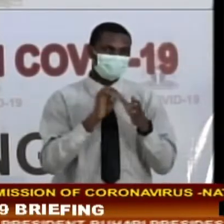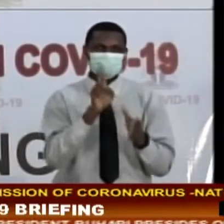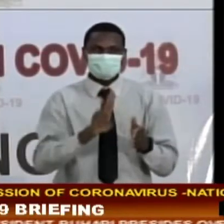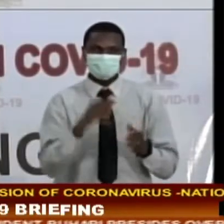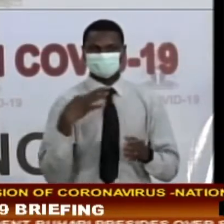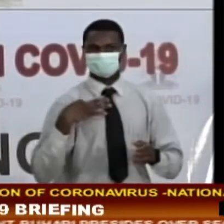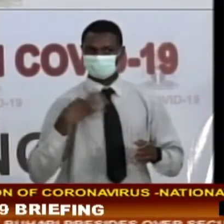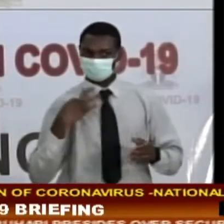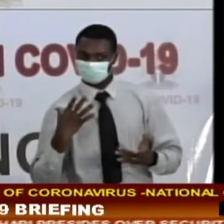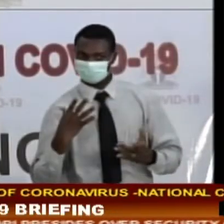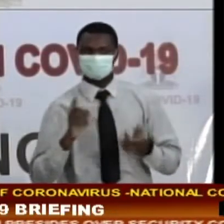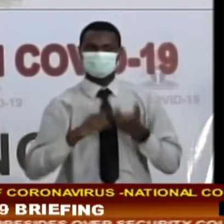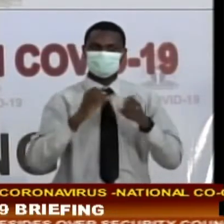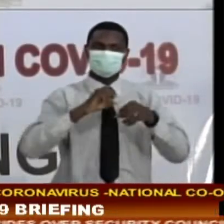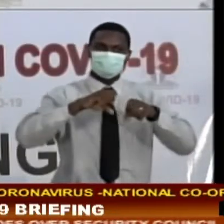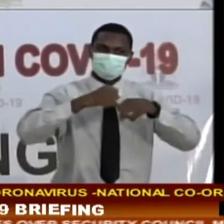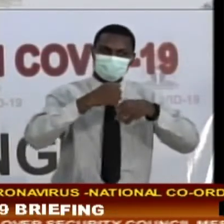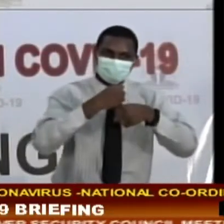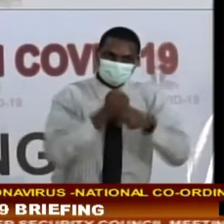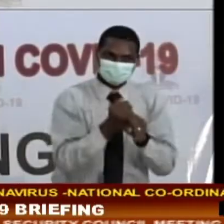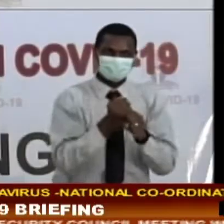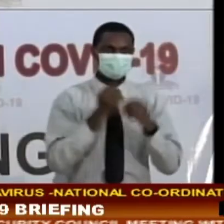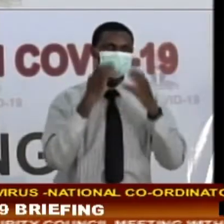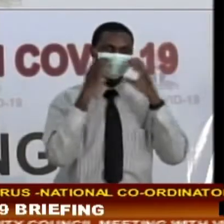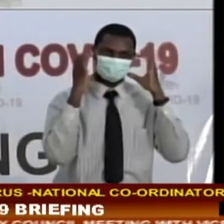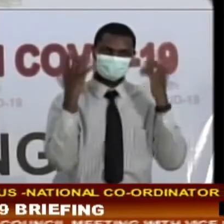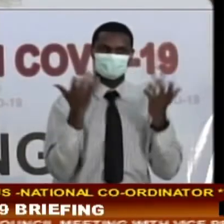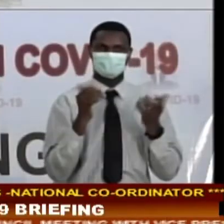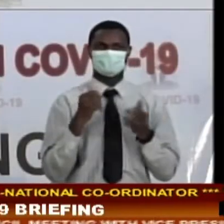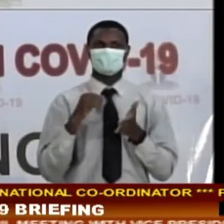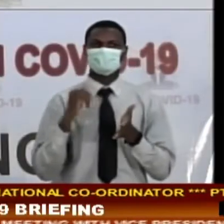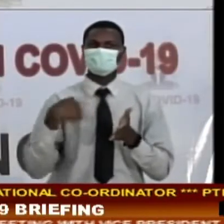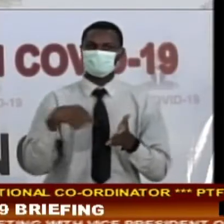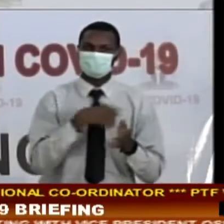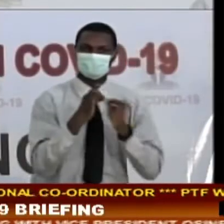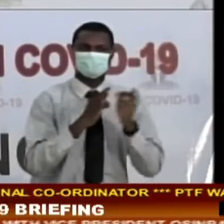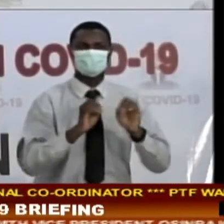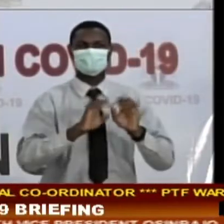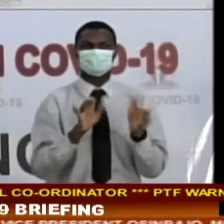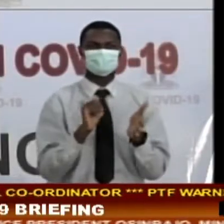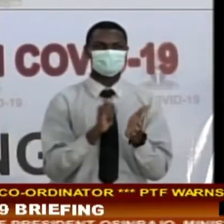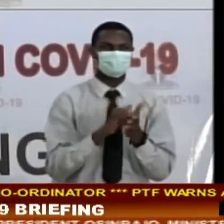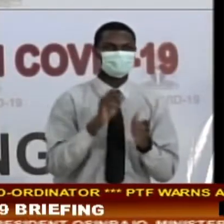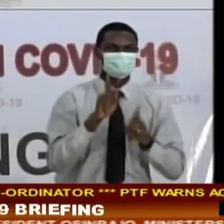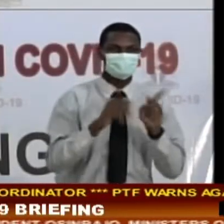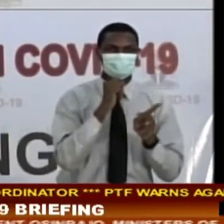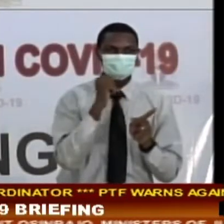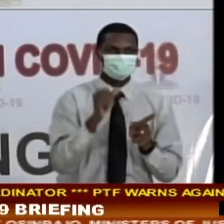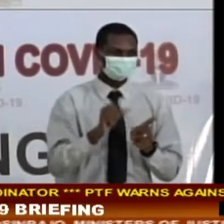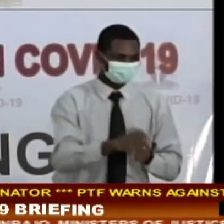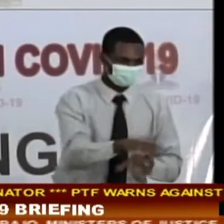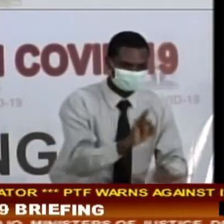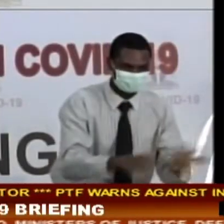we were deliberate about it so that our people do not go about picking things from the Dustbin and just hanging on their